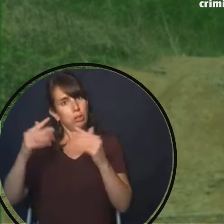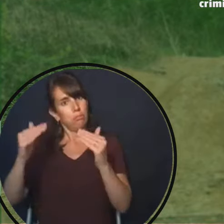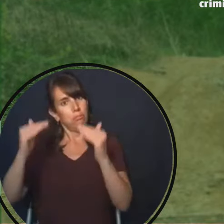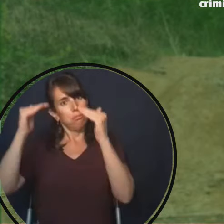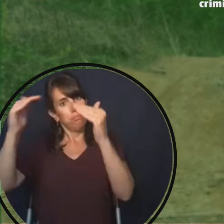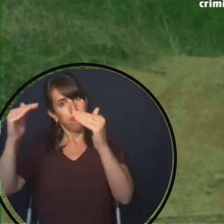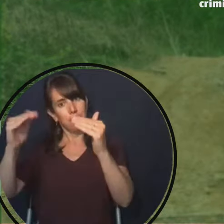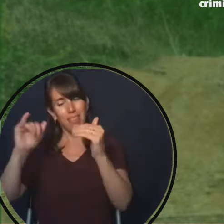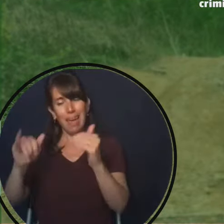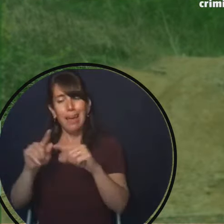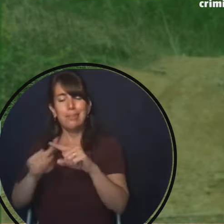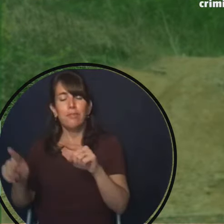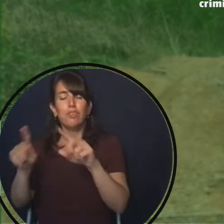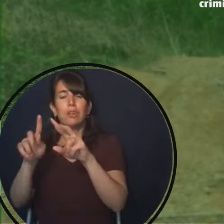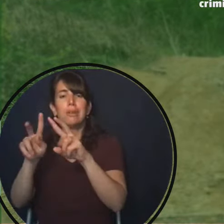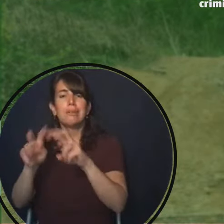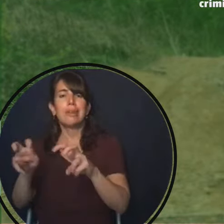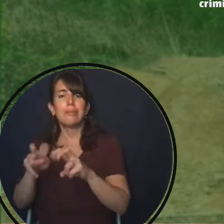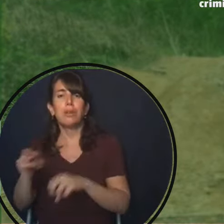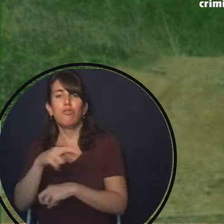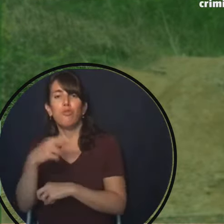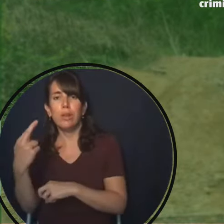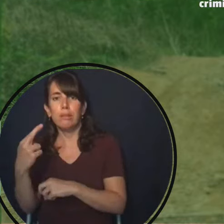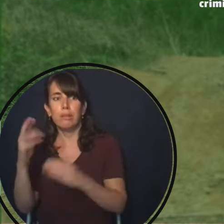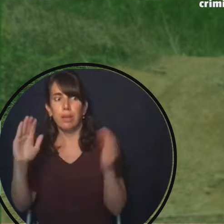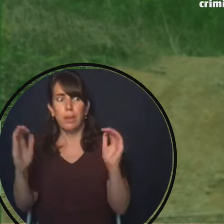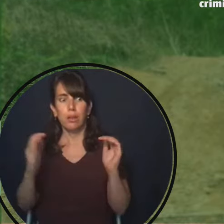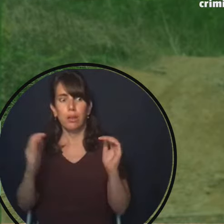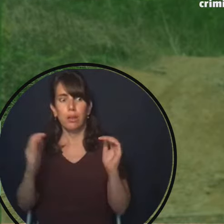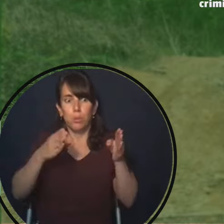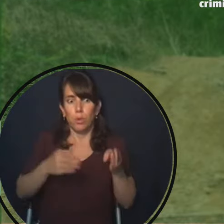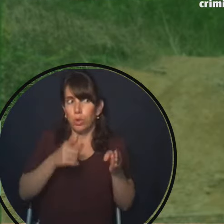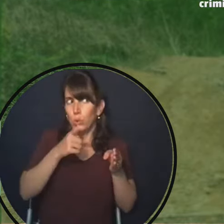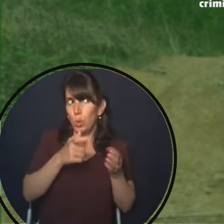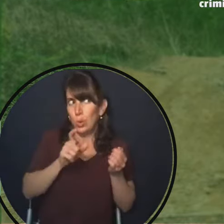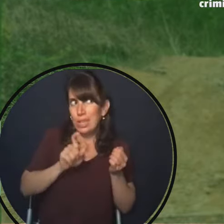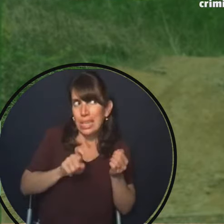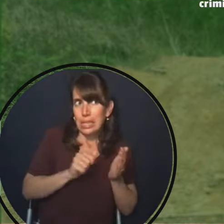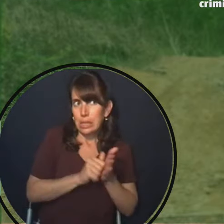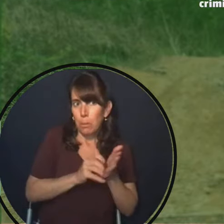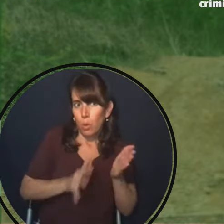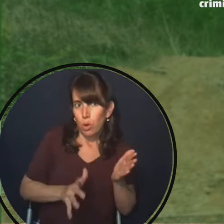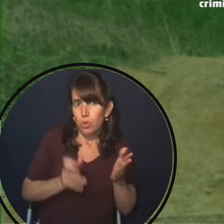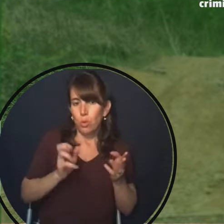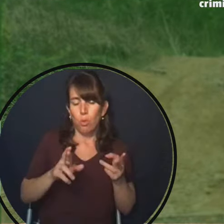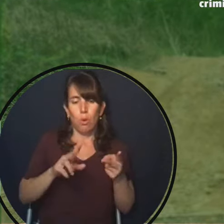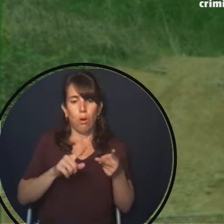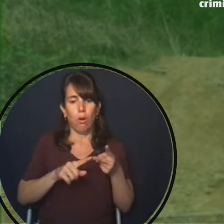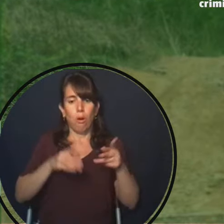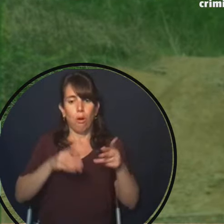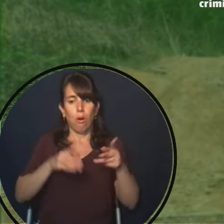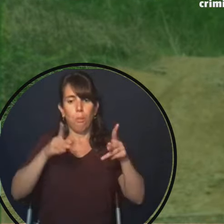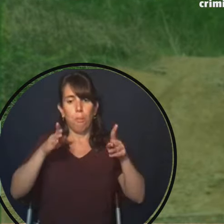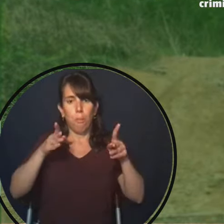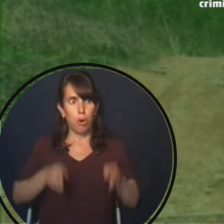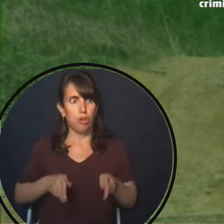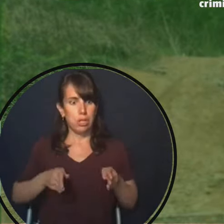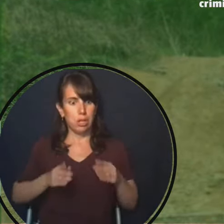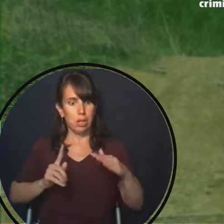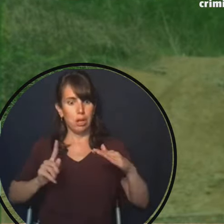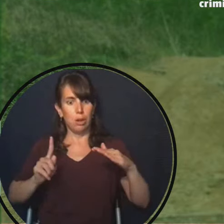know, people seeking an abortion or people who are walking through the forest or are just living, right, are going to now be